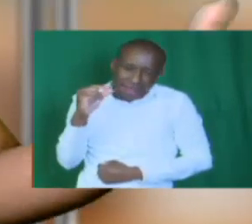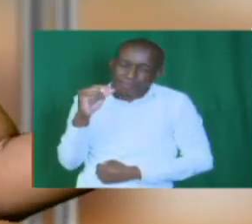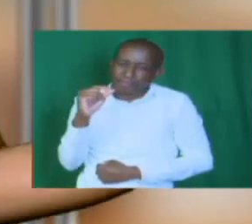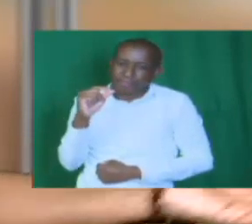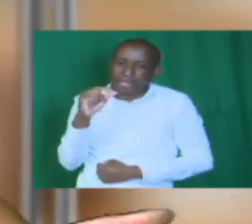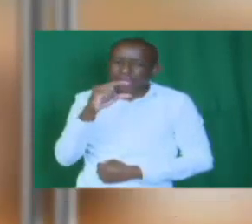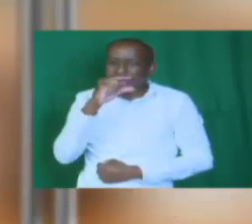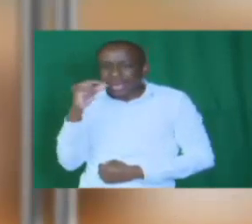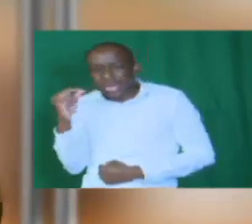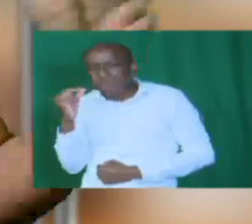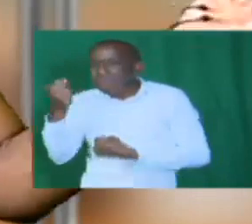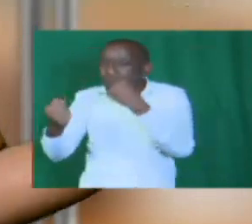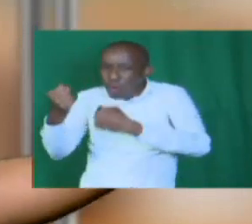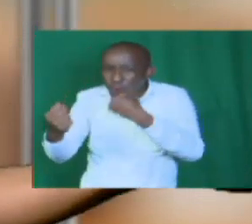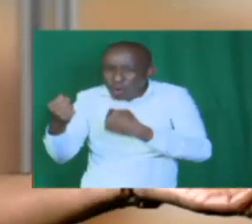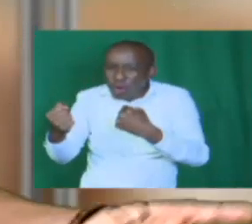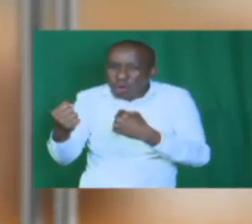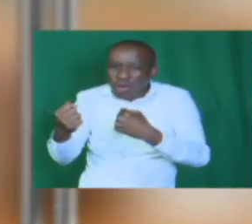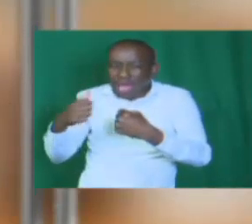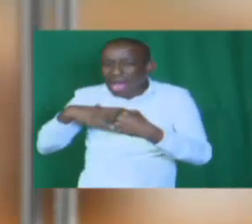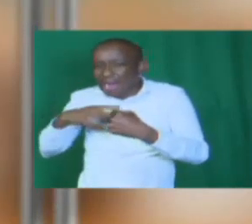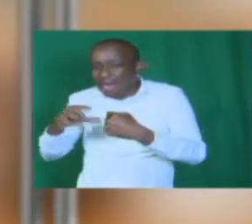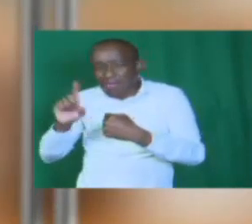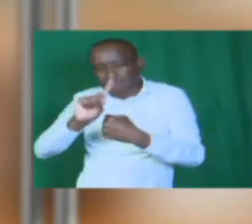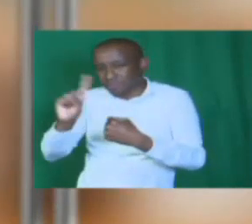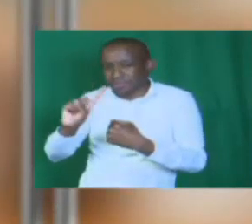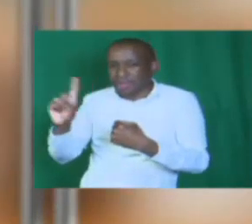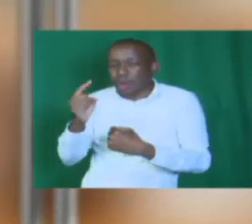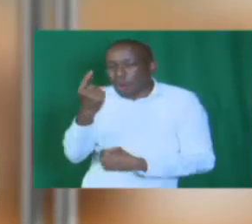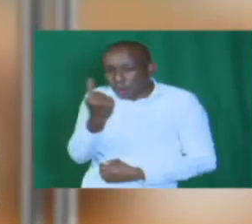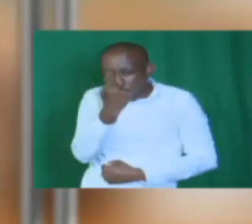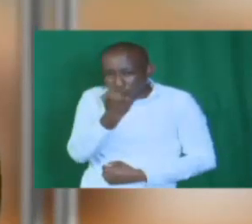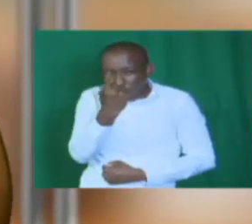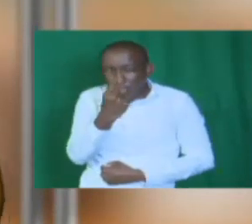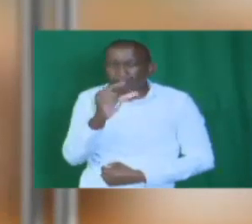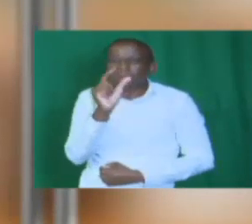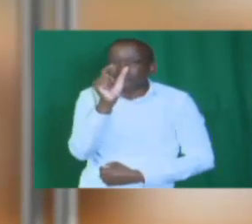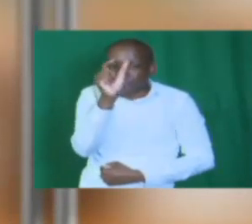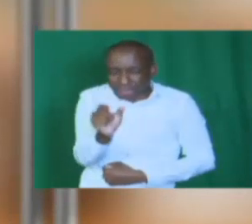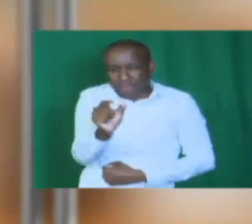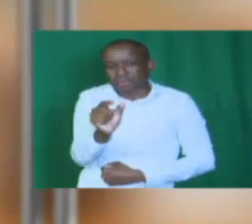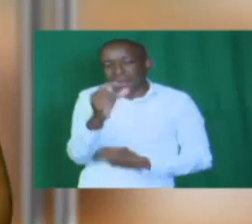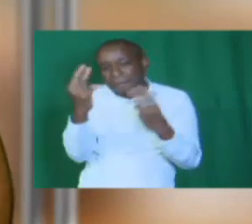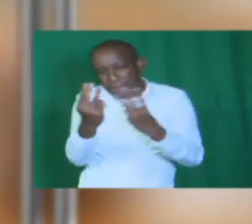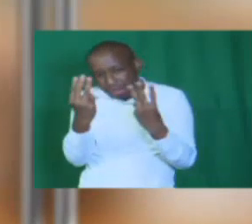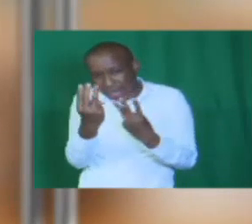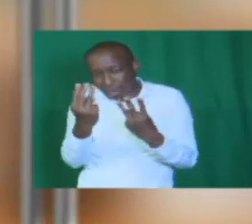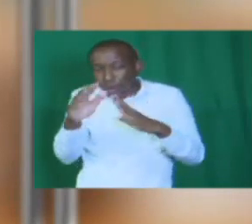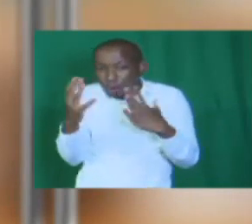a name of a car or a name of anything else. So it is strictly the name of a person, people, or